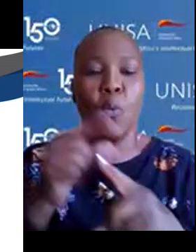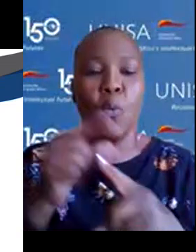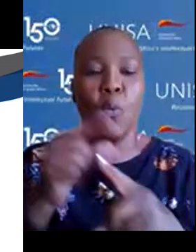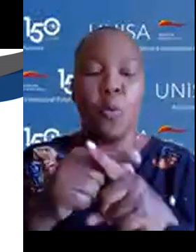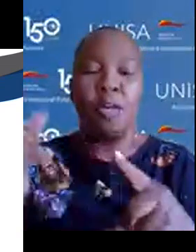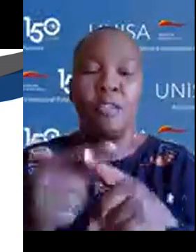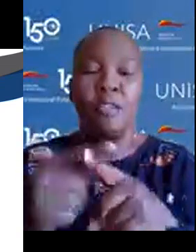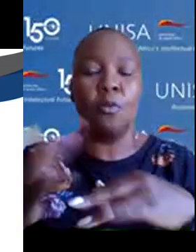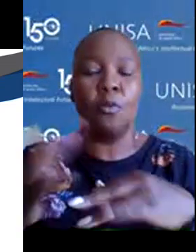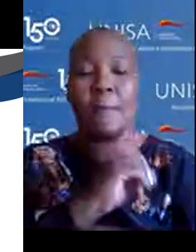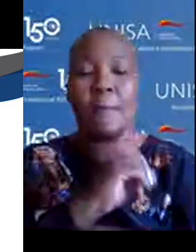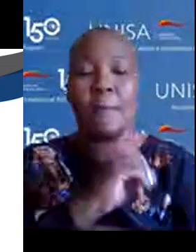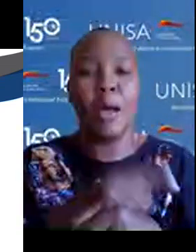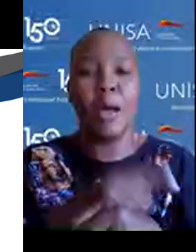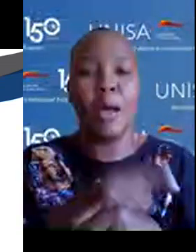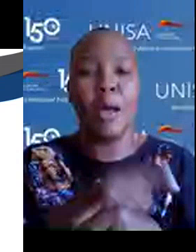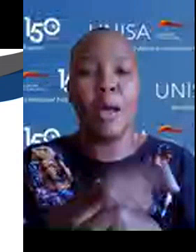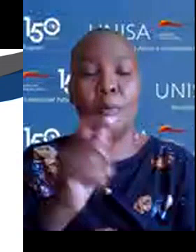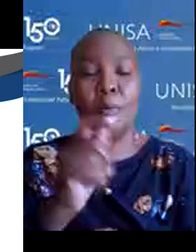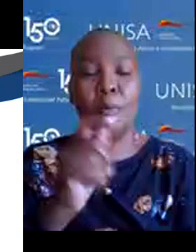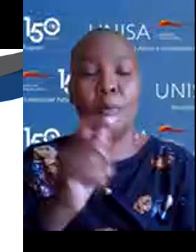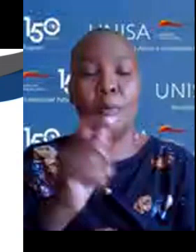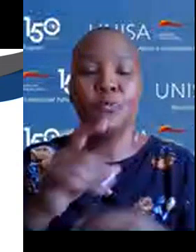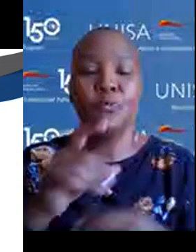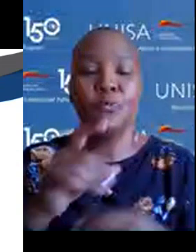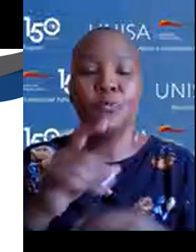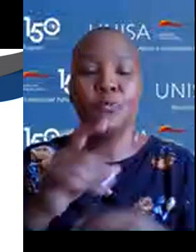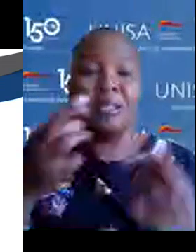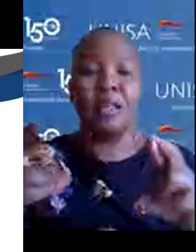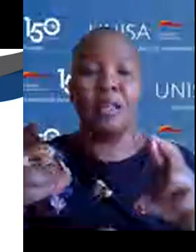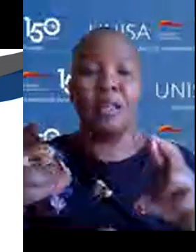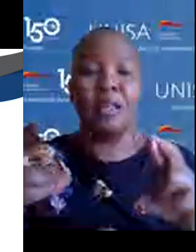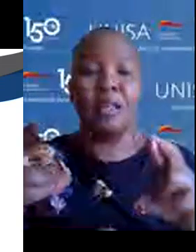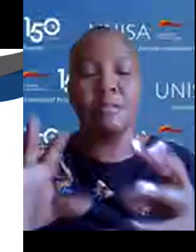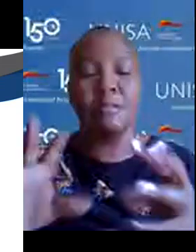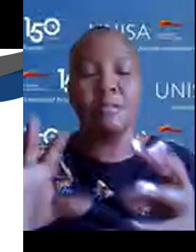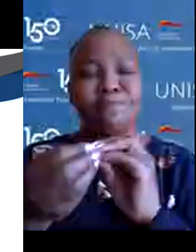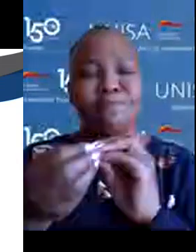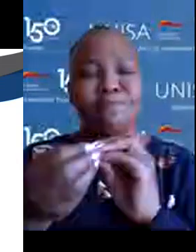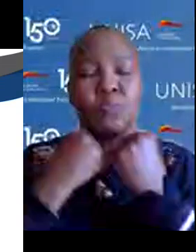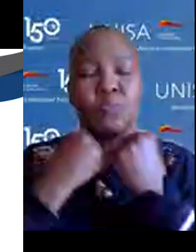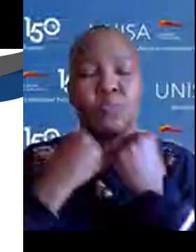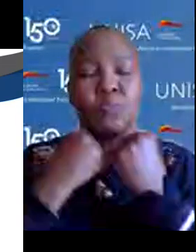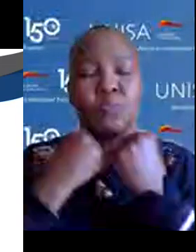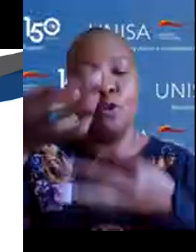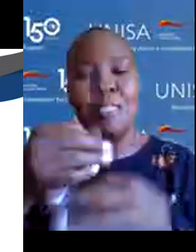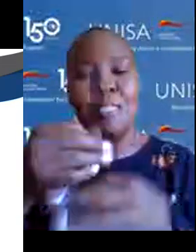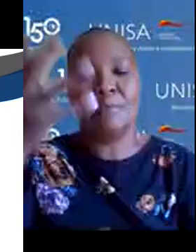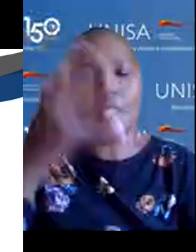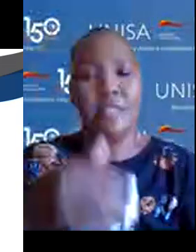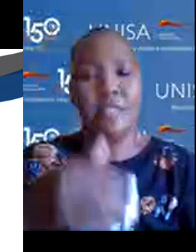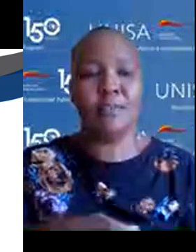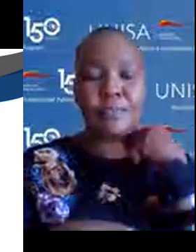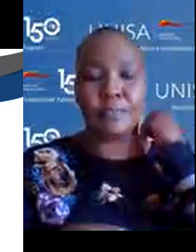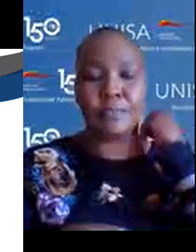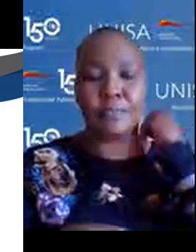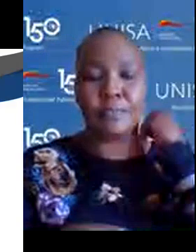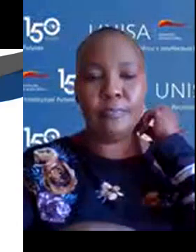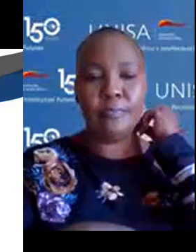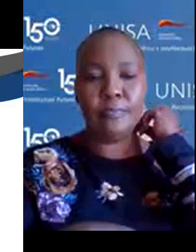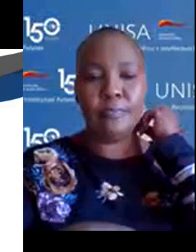can use these tools to create assignments, documents, and presentations. On the last day, we will